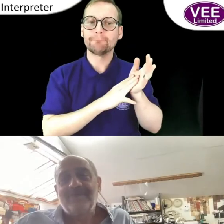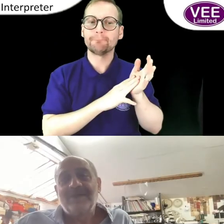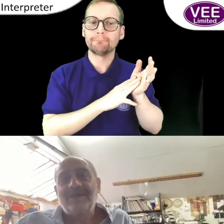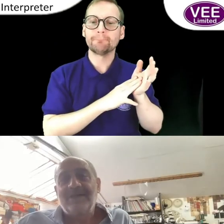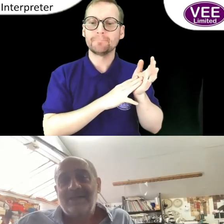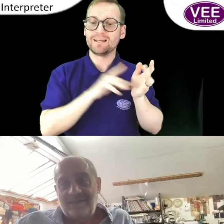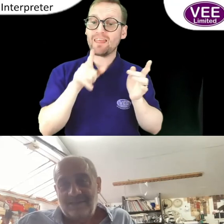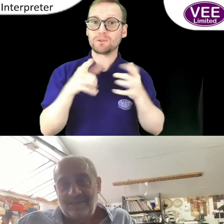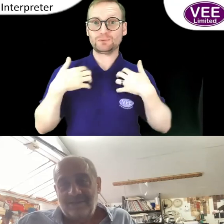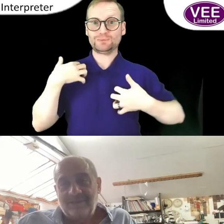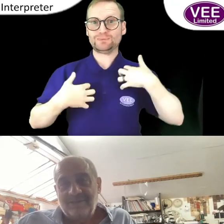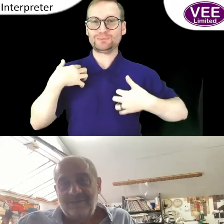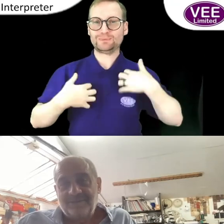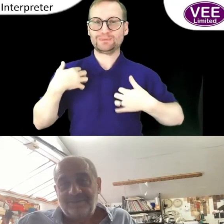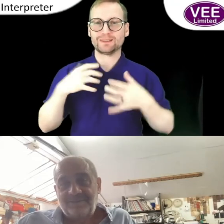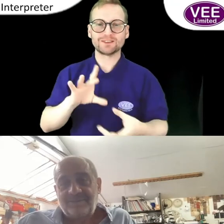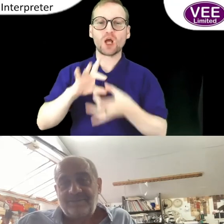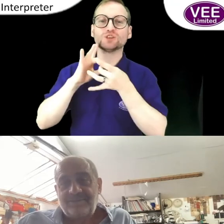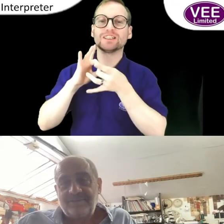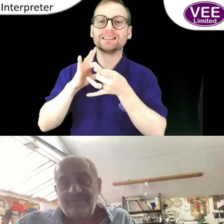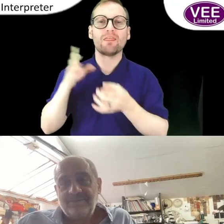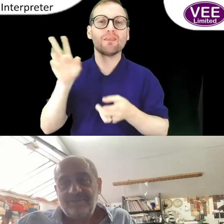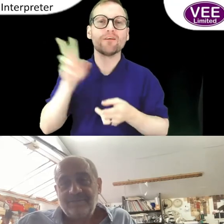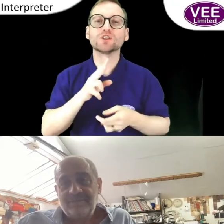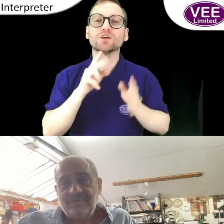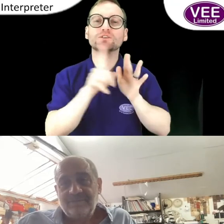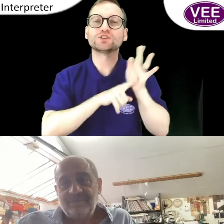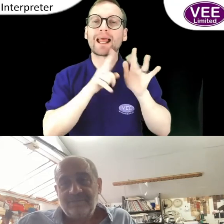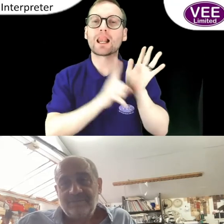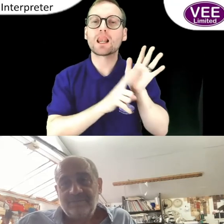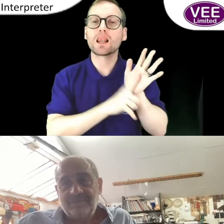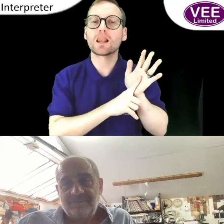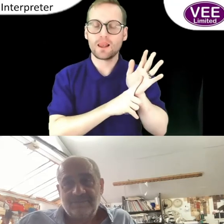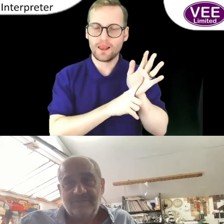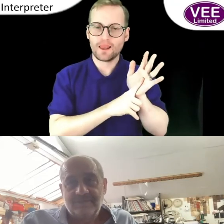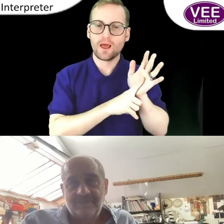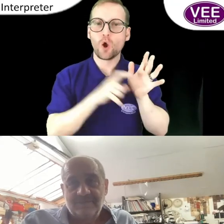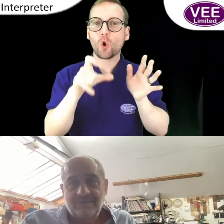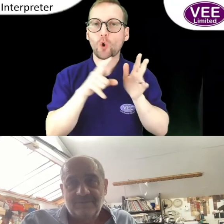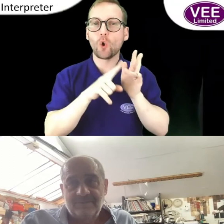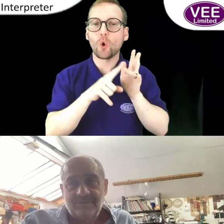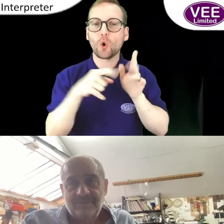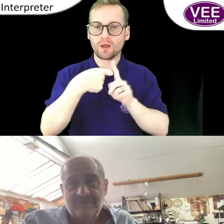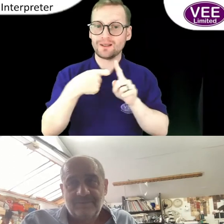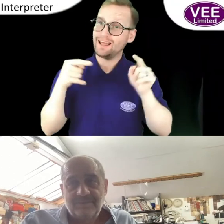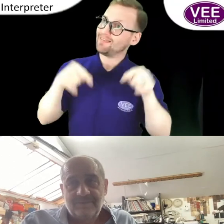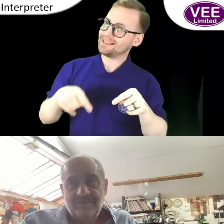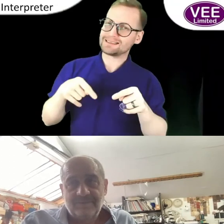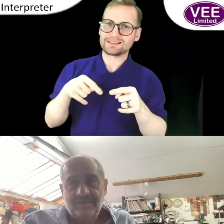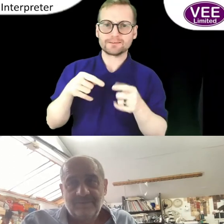That was fascinating and touching. And I also want to add that it's a